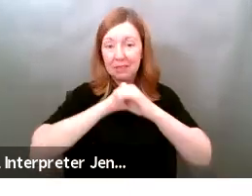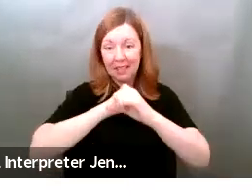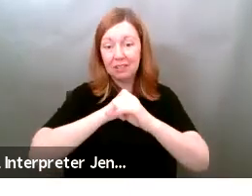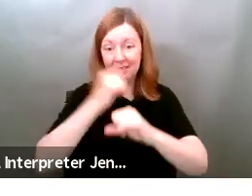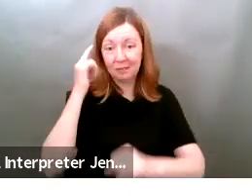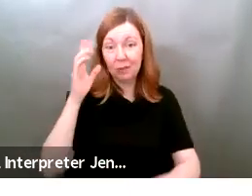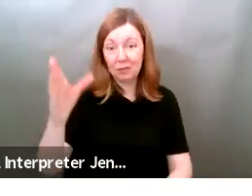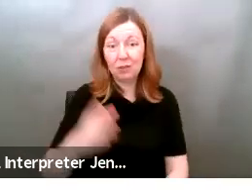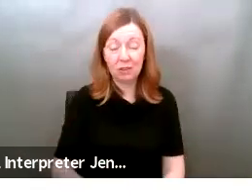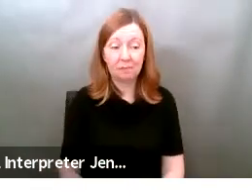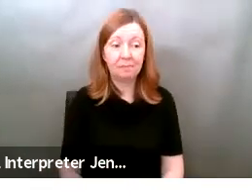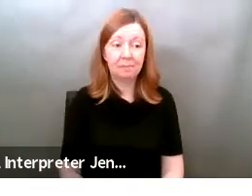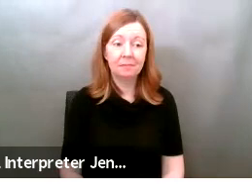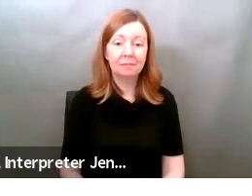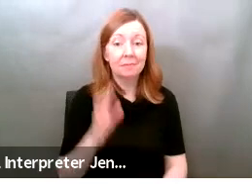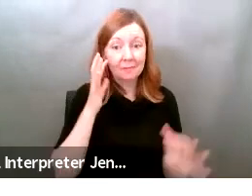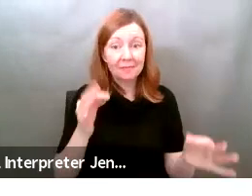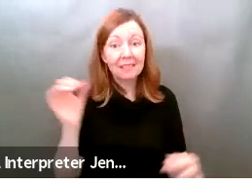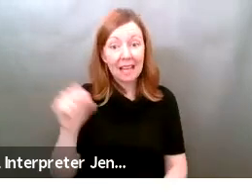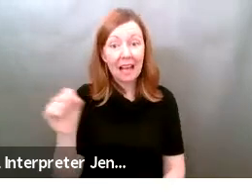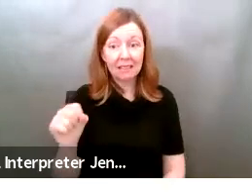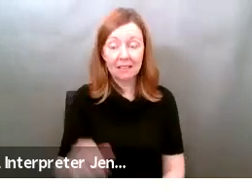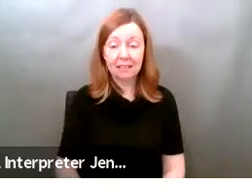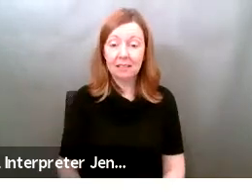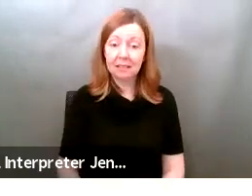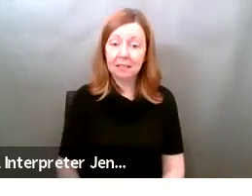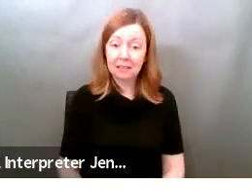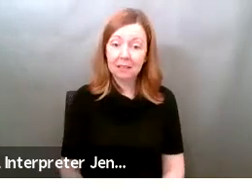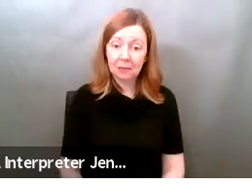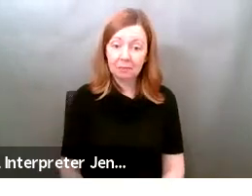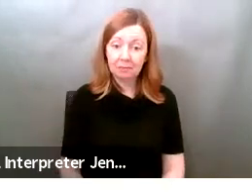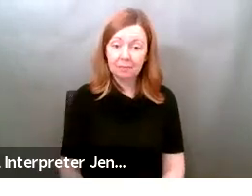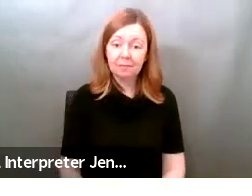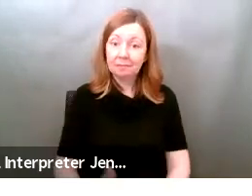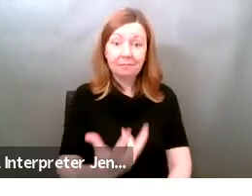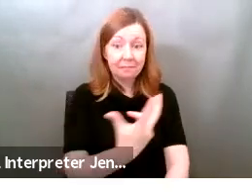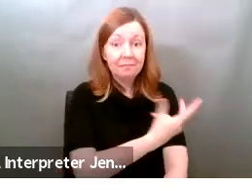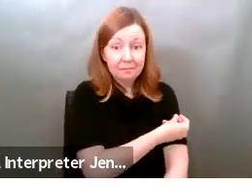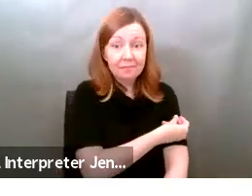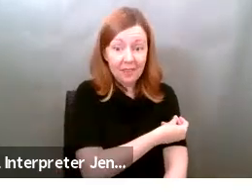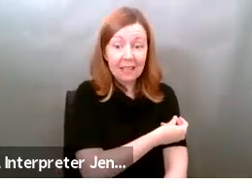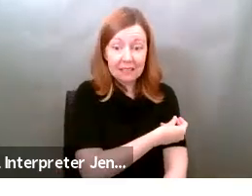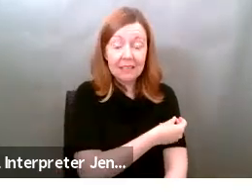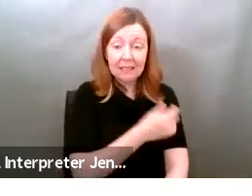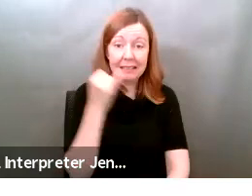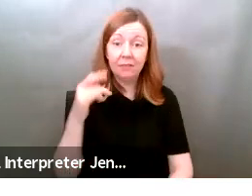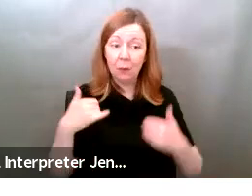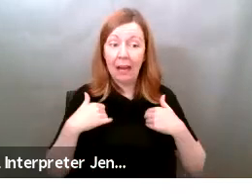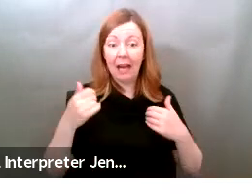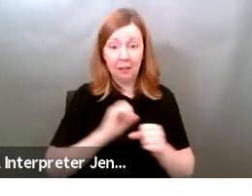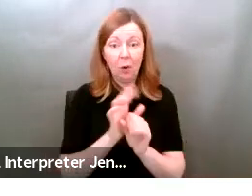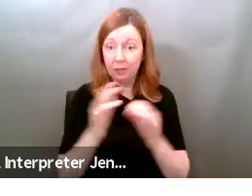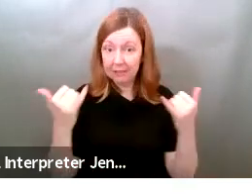the future. So definitely don't get the vaccine if you or your child has had